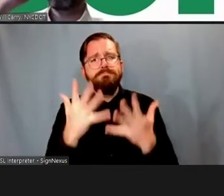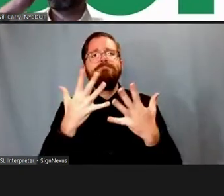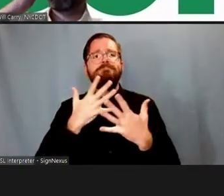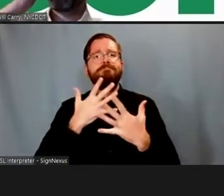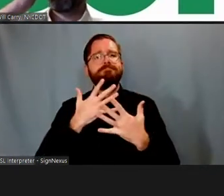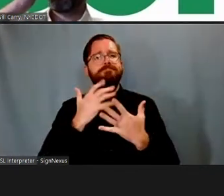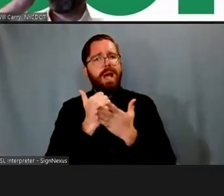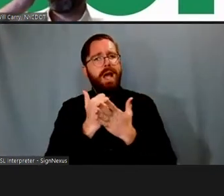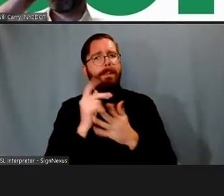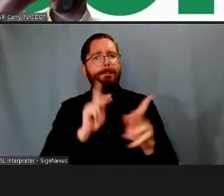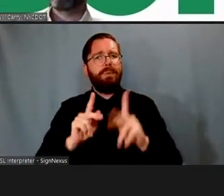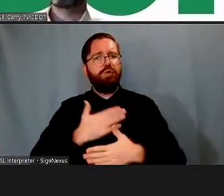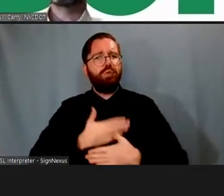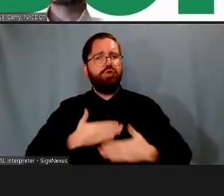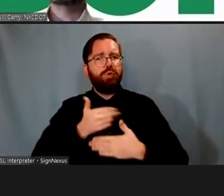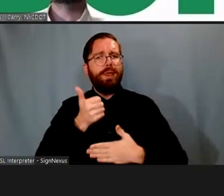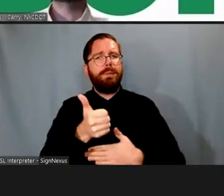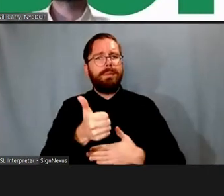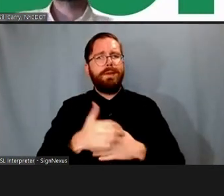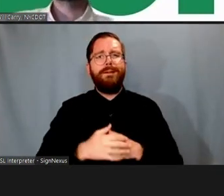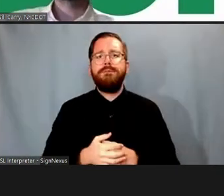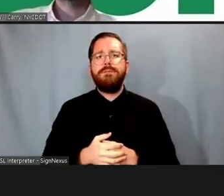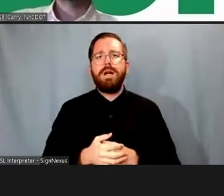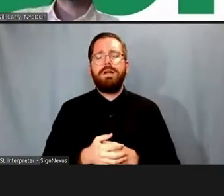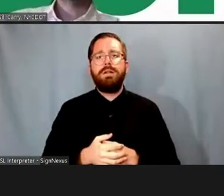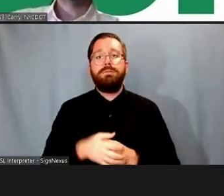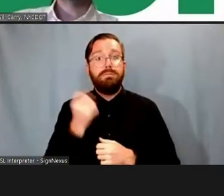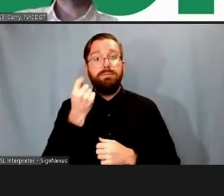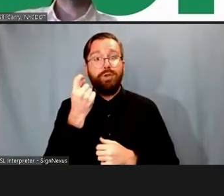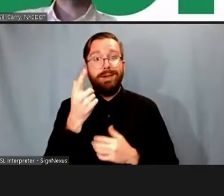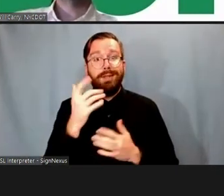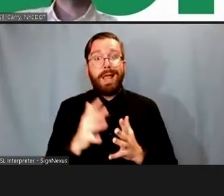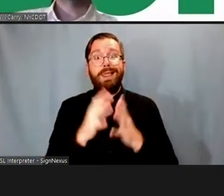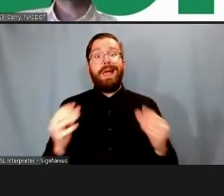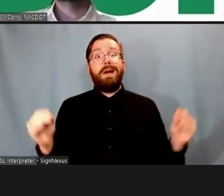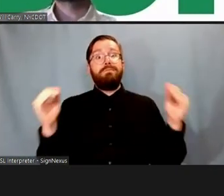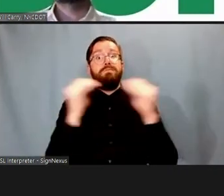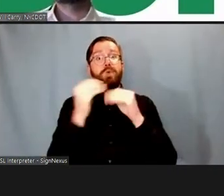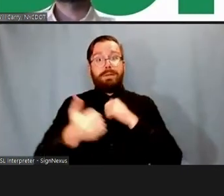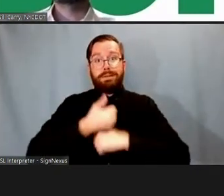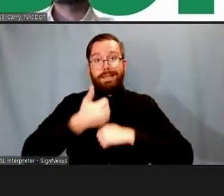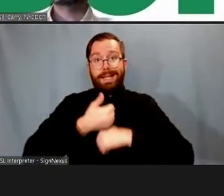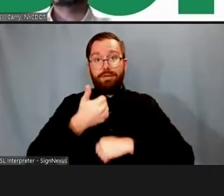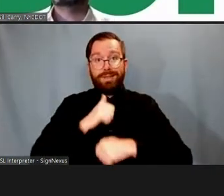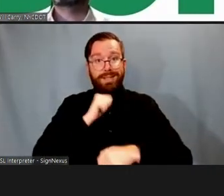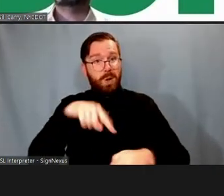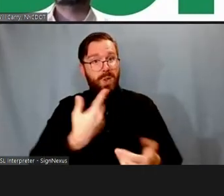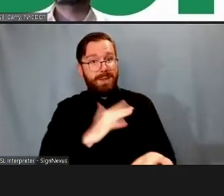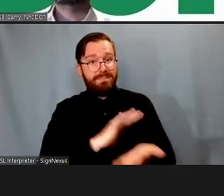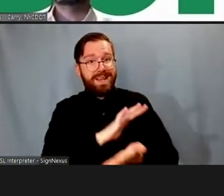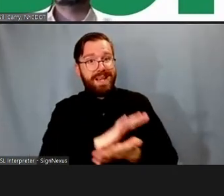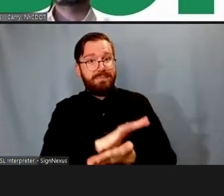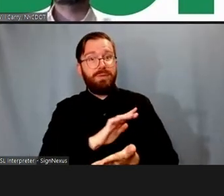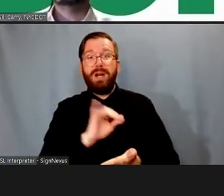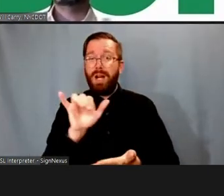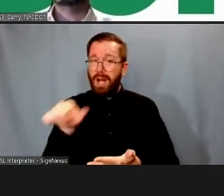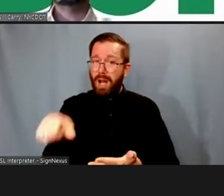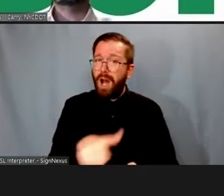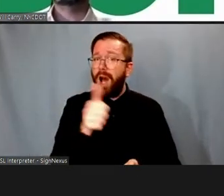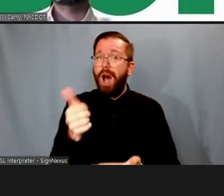i really need you to understand that there's a lot more in danger than what's on paper it's the ancillary things that make this city inherently